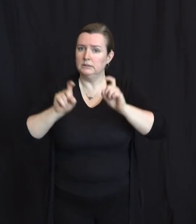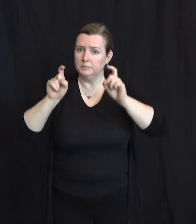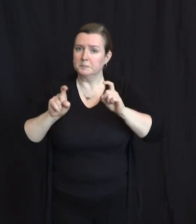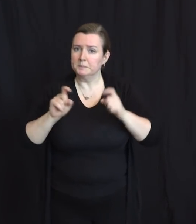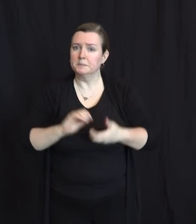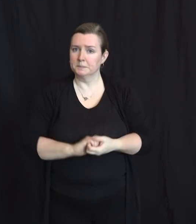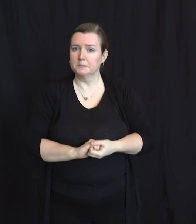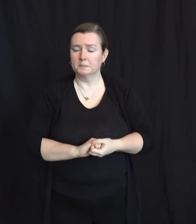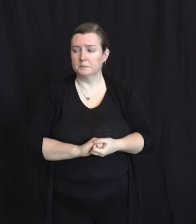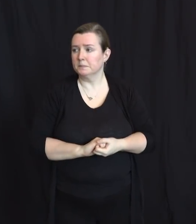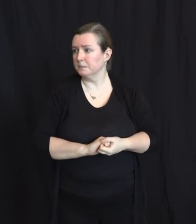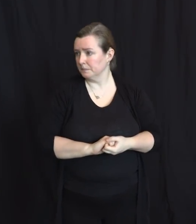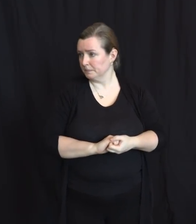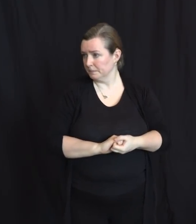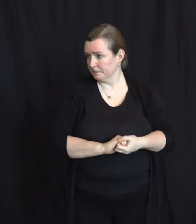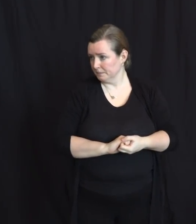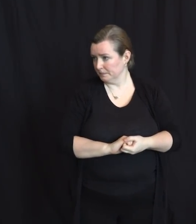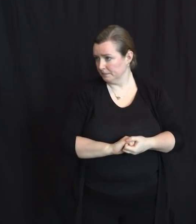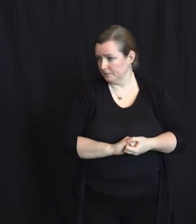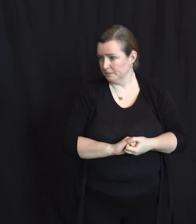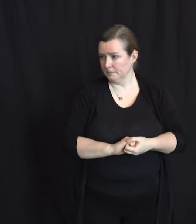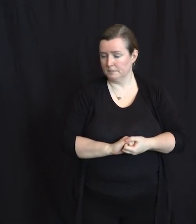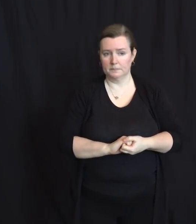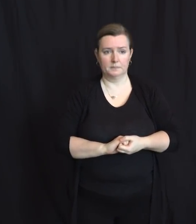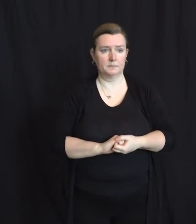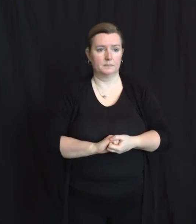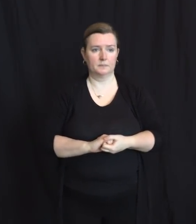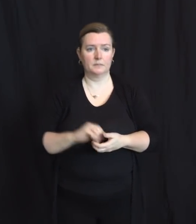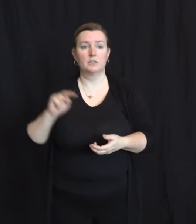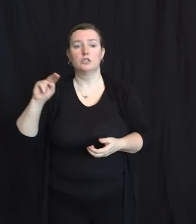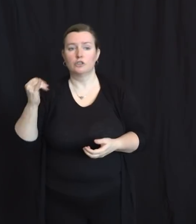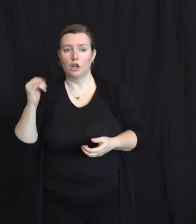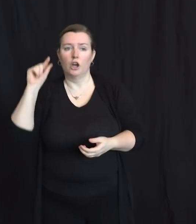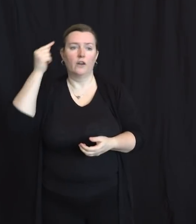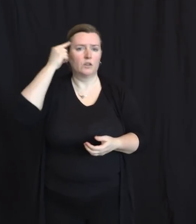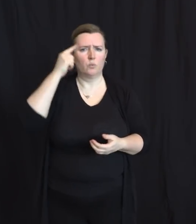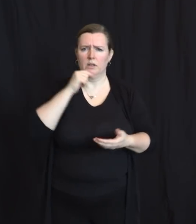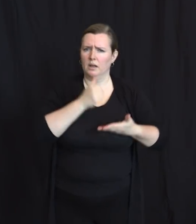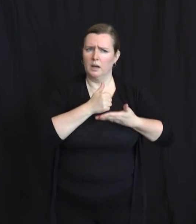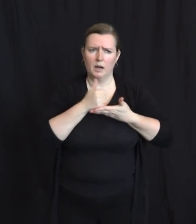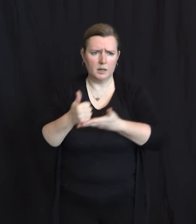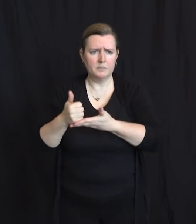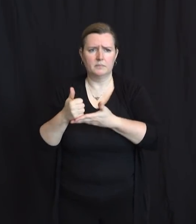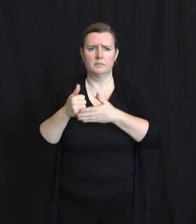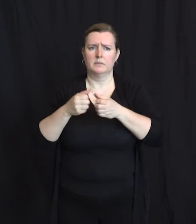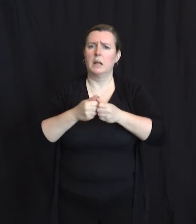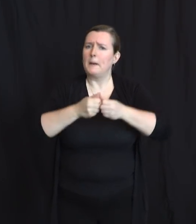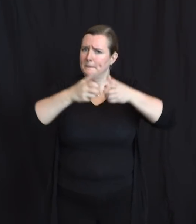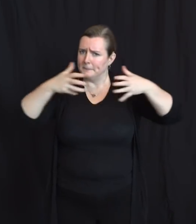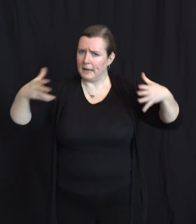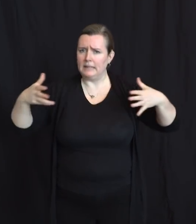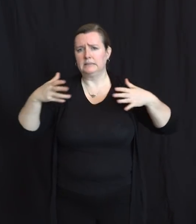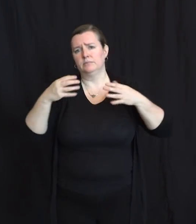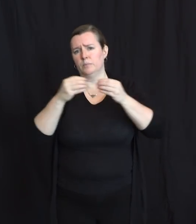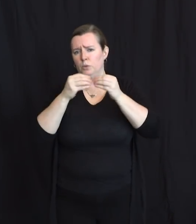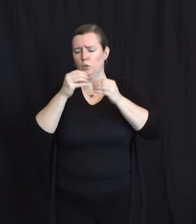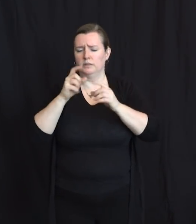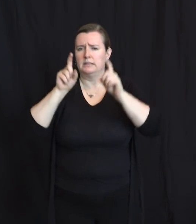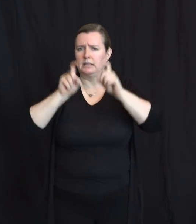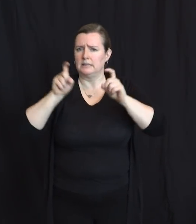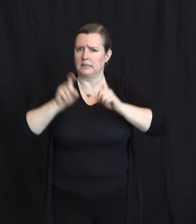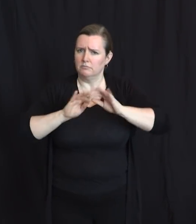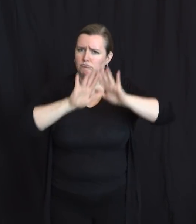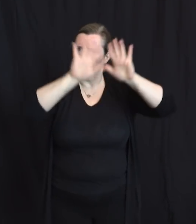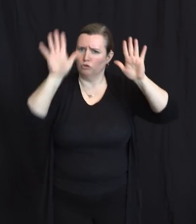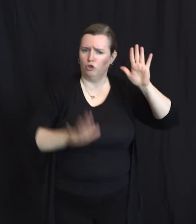normalcy. The state and the governor have been a tremendous partner in the expanding of testing statewide. I'll give you some examples. And indeed,